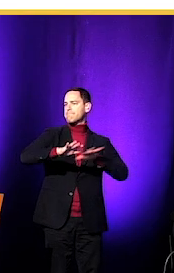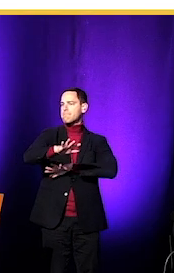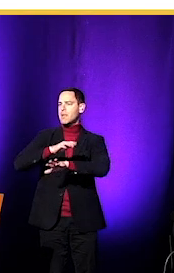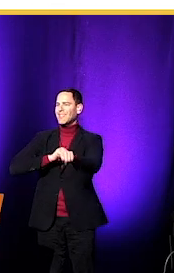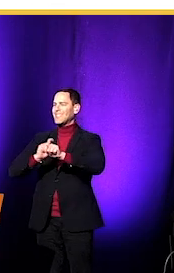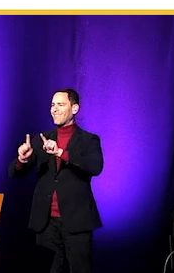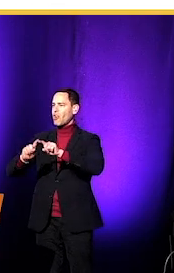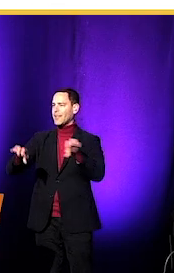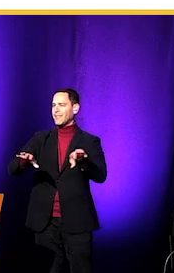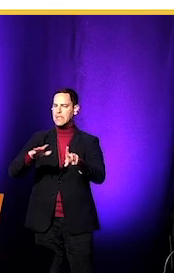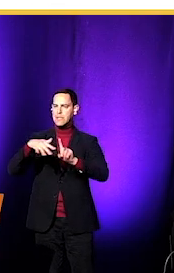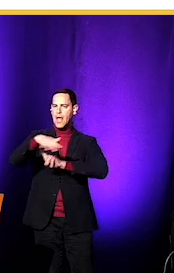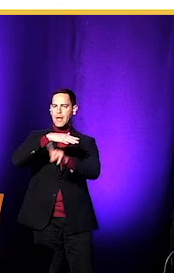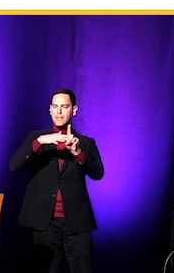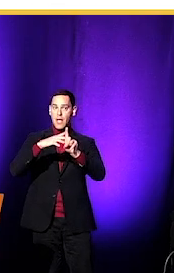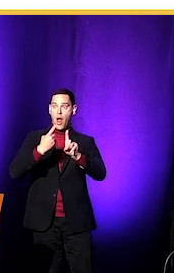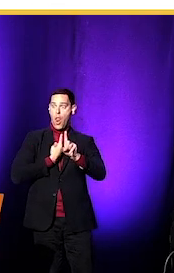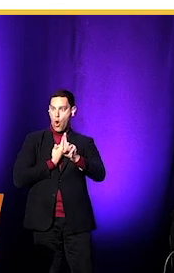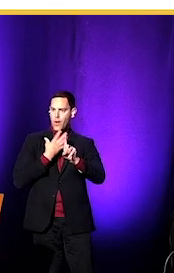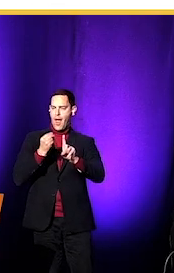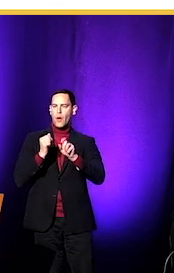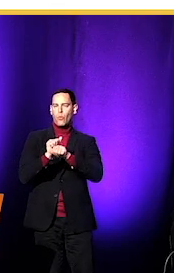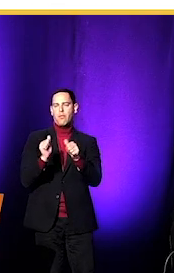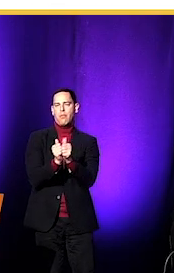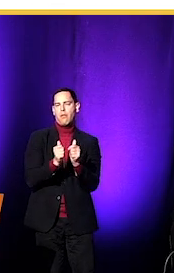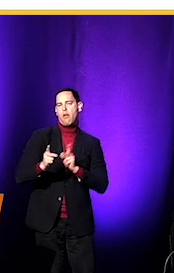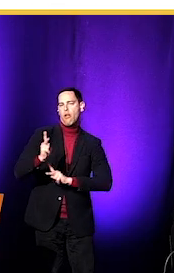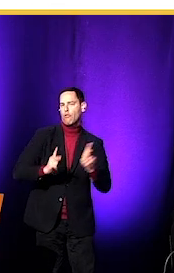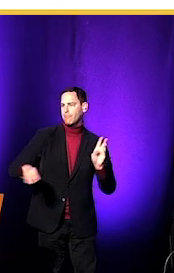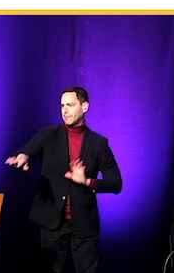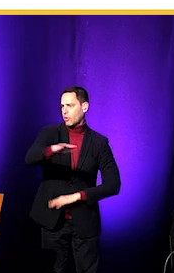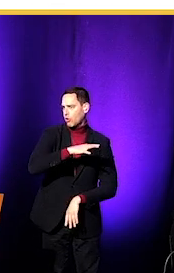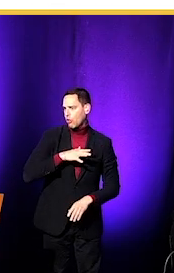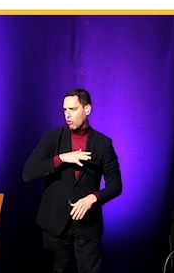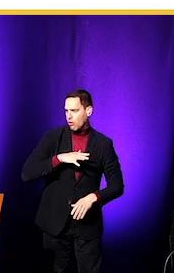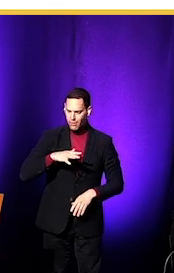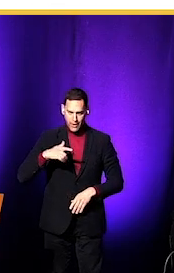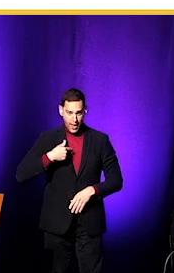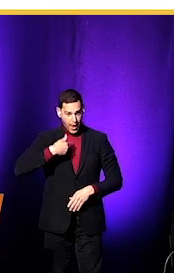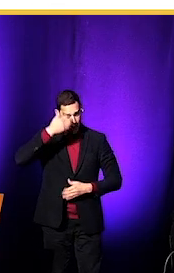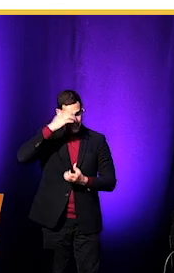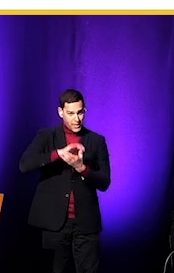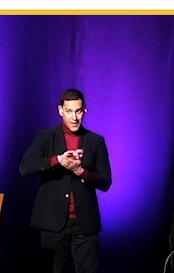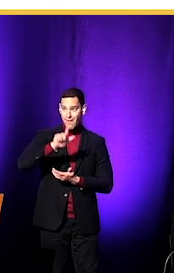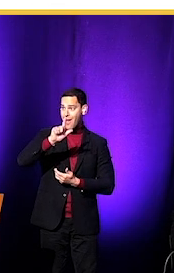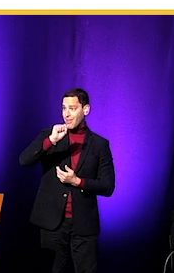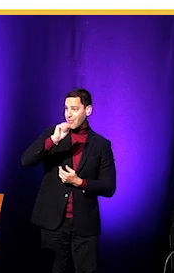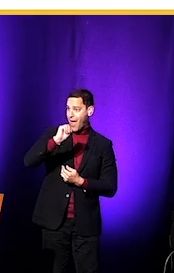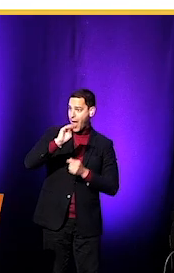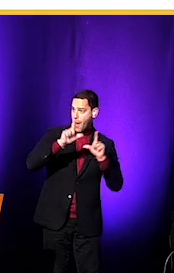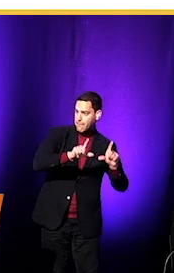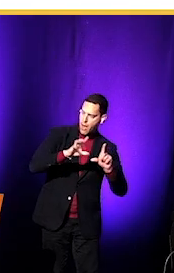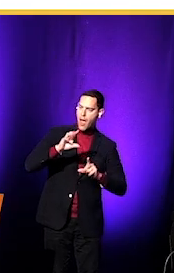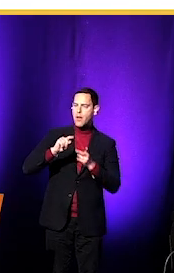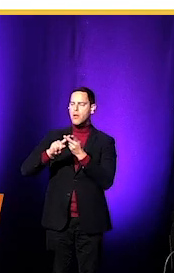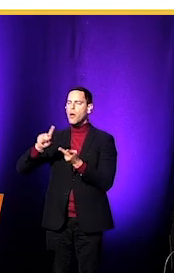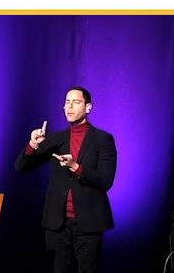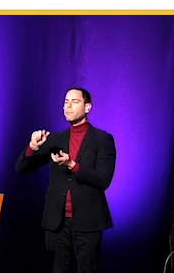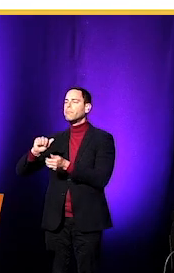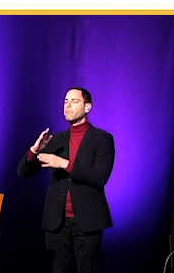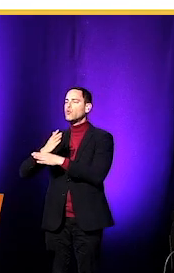learning. I believe these two analytical frames, LAM and mutual constitution, are